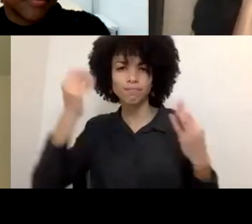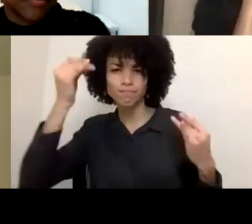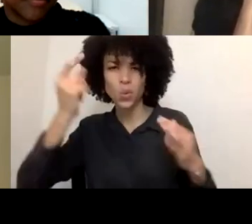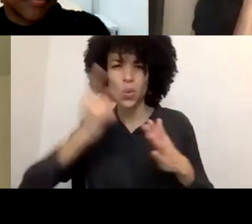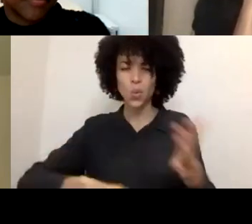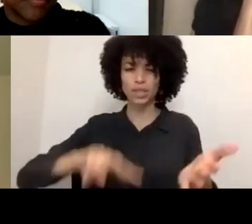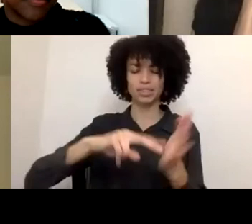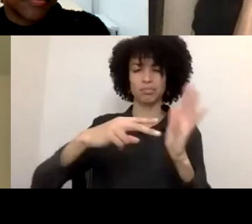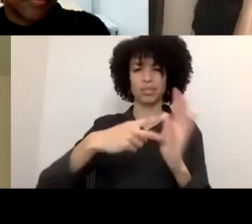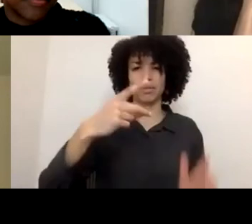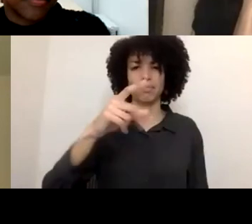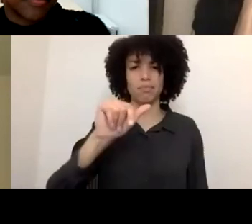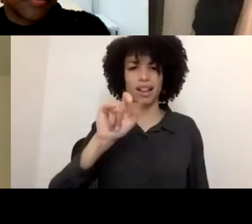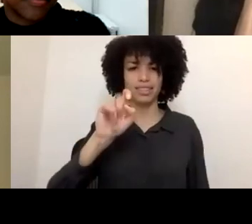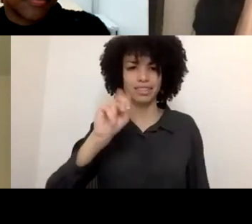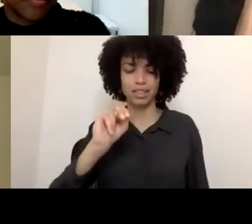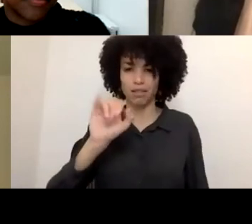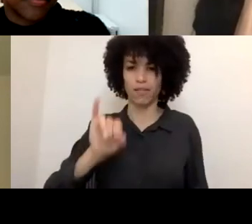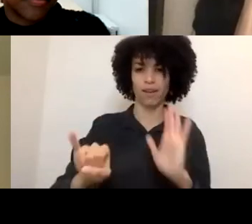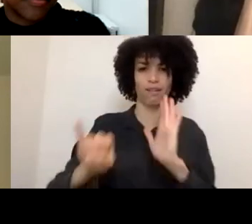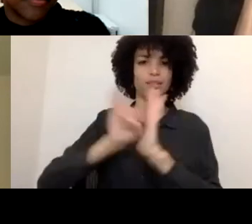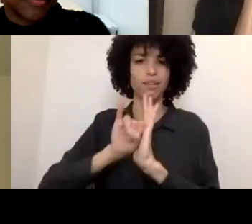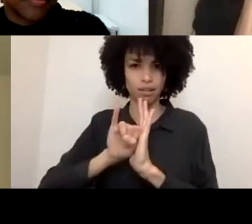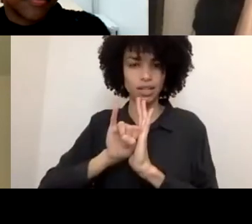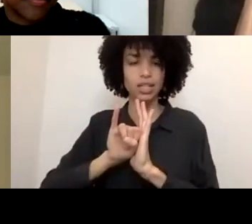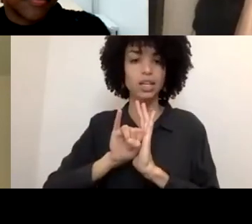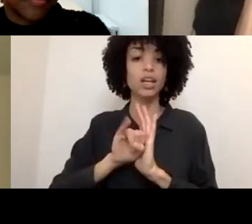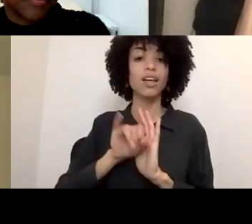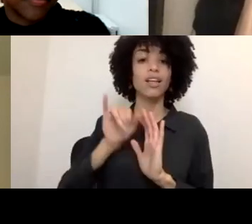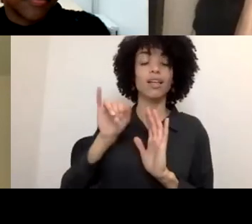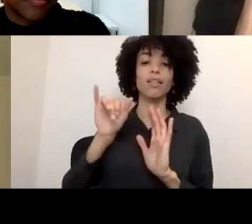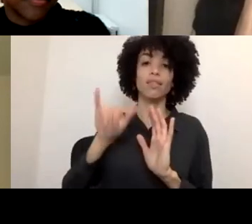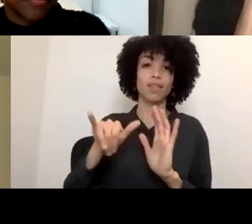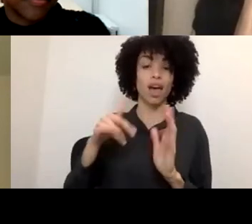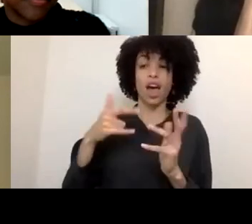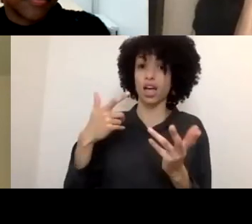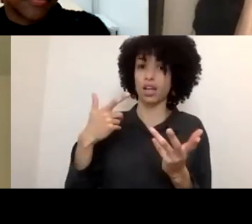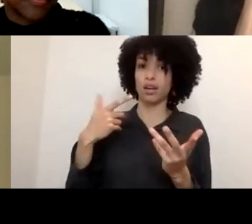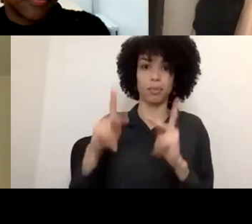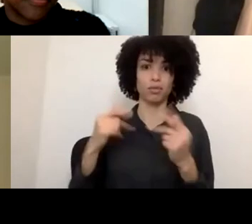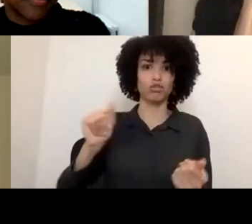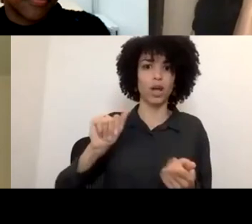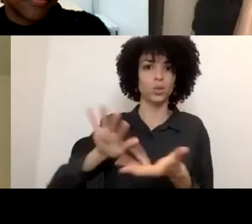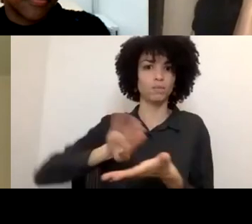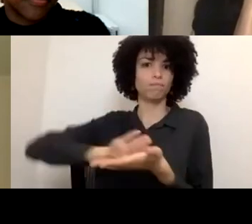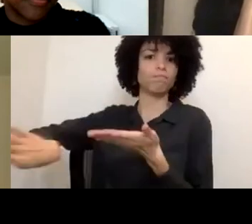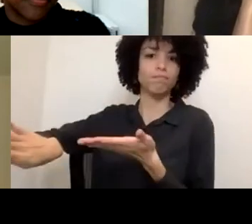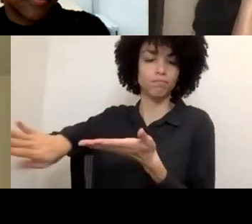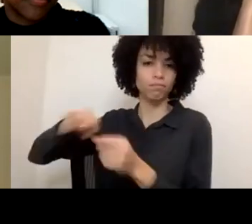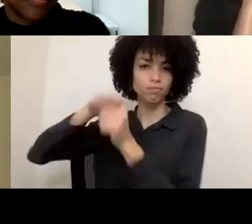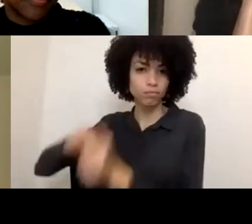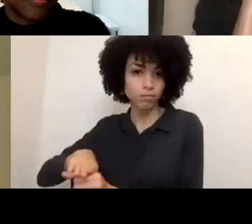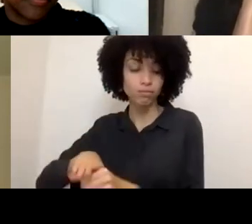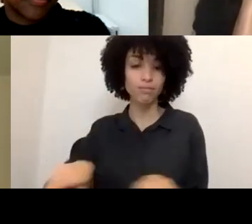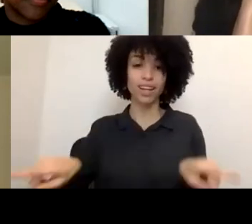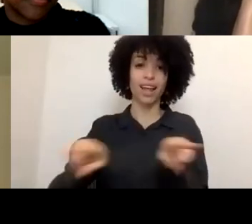issue? What is our cause? And this is a narrative that has often been marginalized or even, erased. And when you talk about culture side, as a Palestinian,